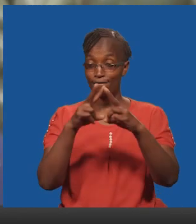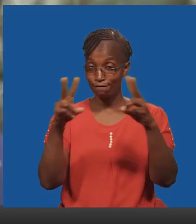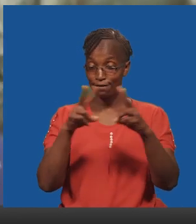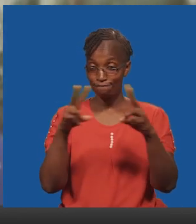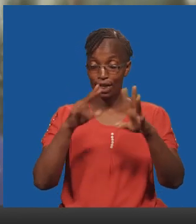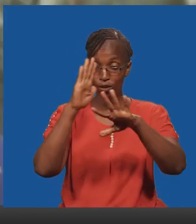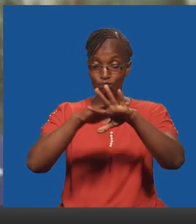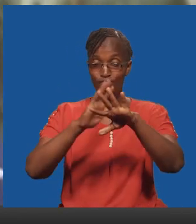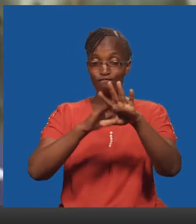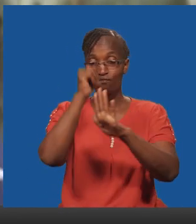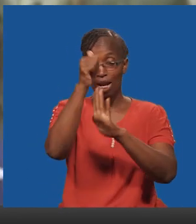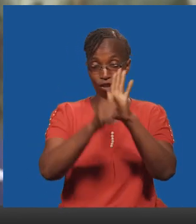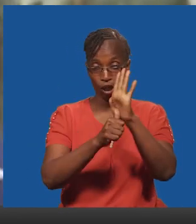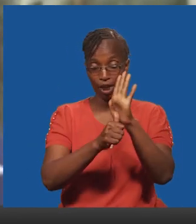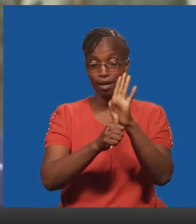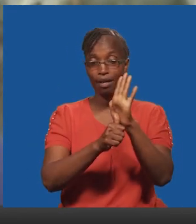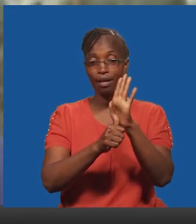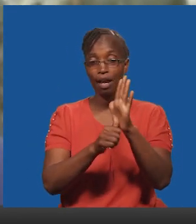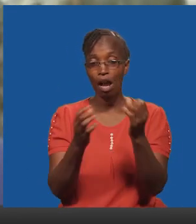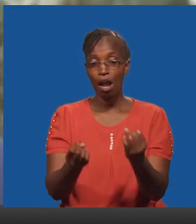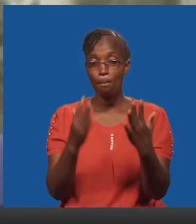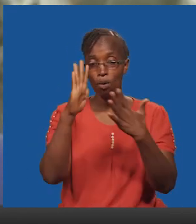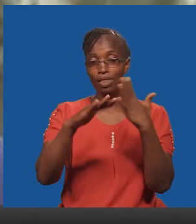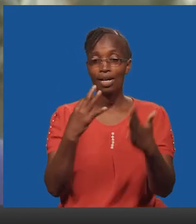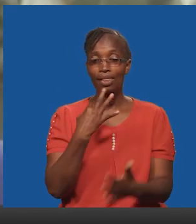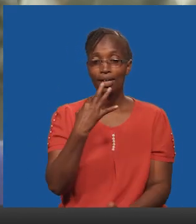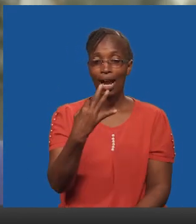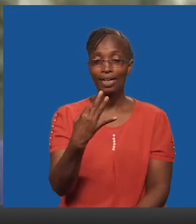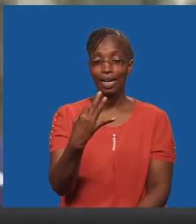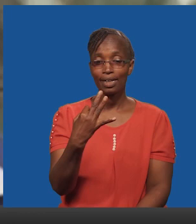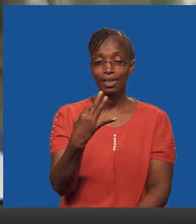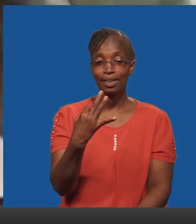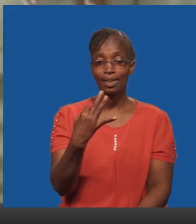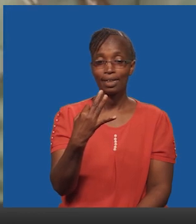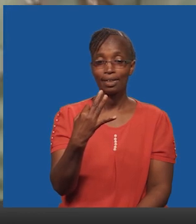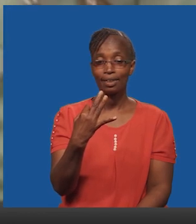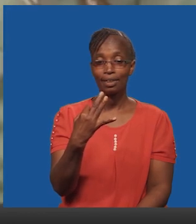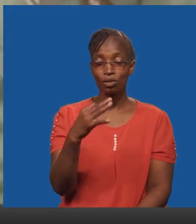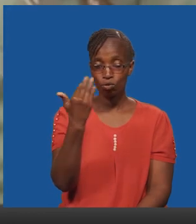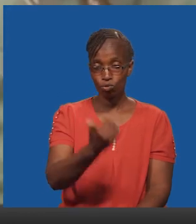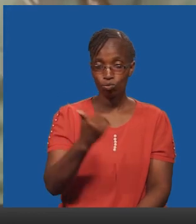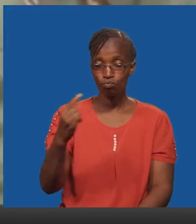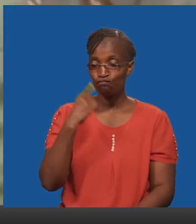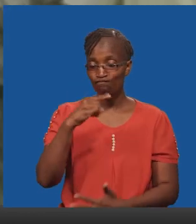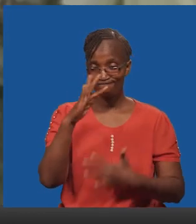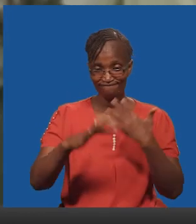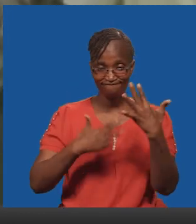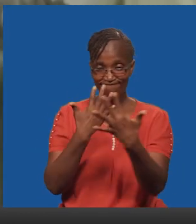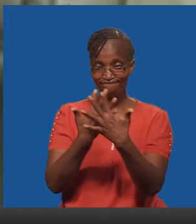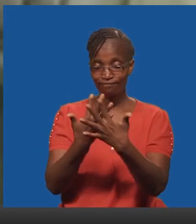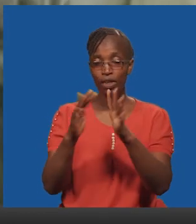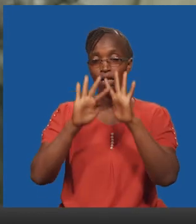it's a Pity agenda really and the more than 300 children across the country who are in prison